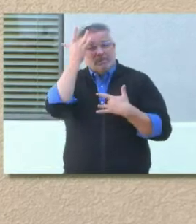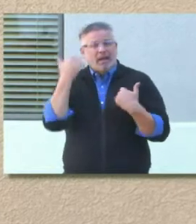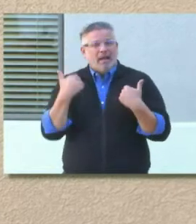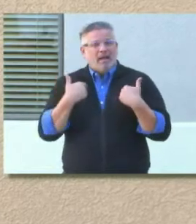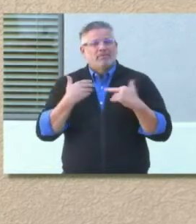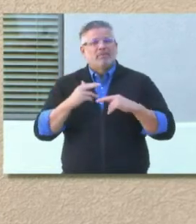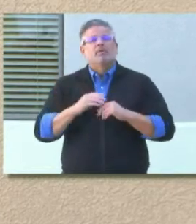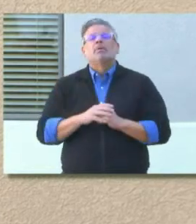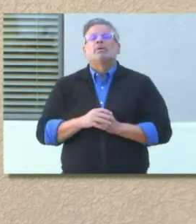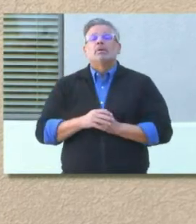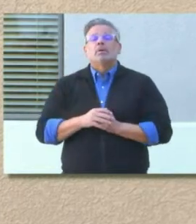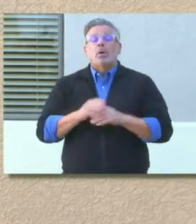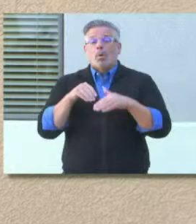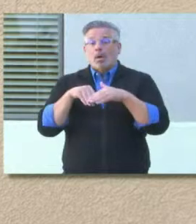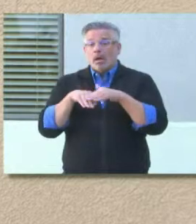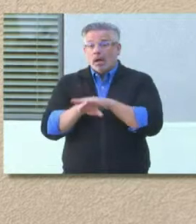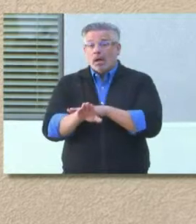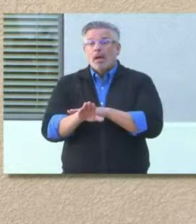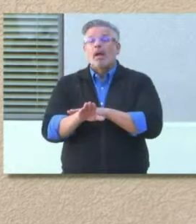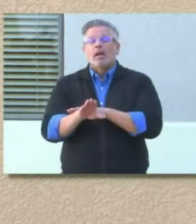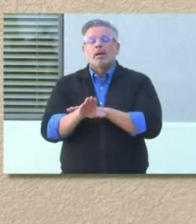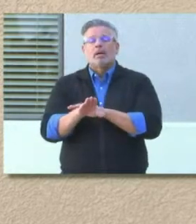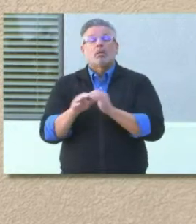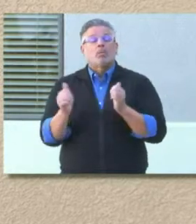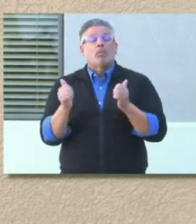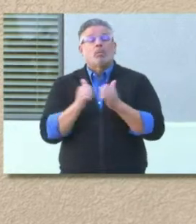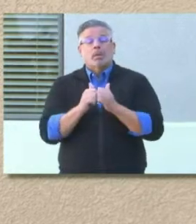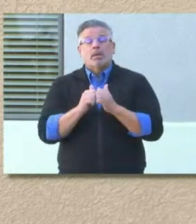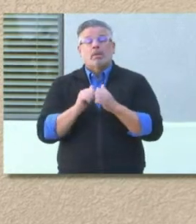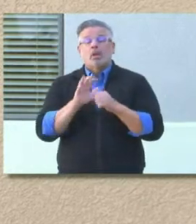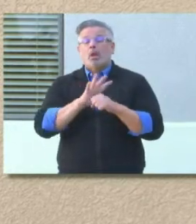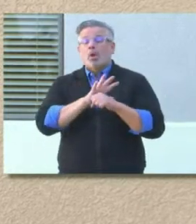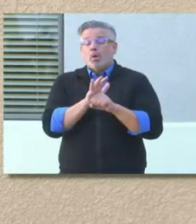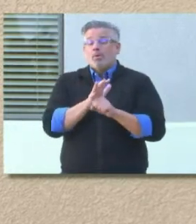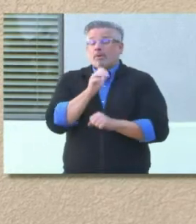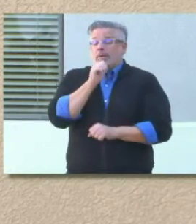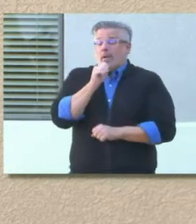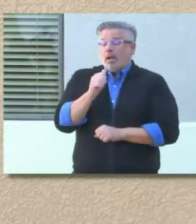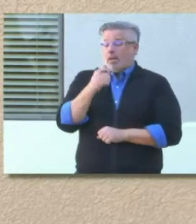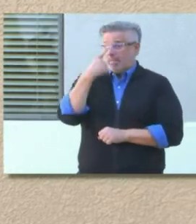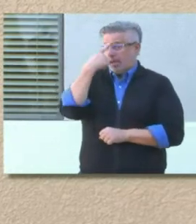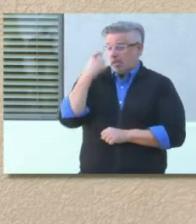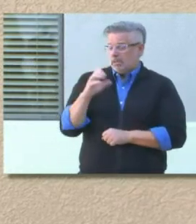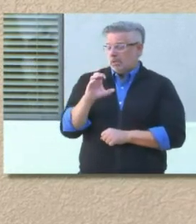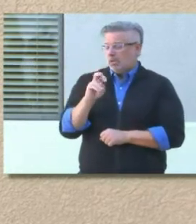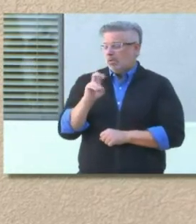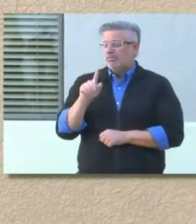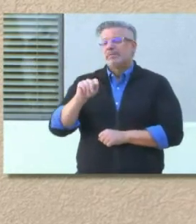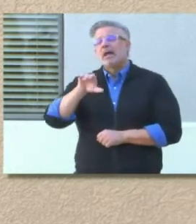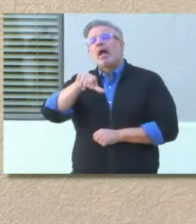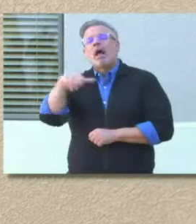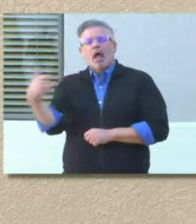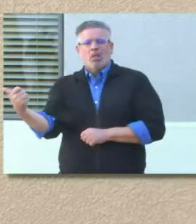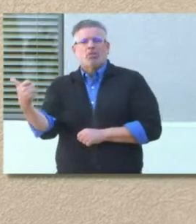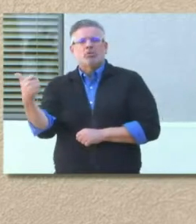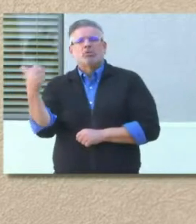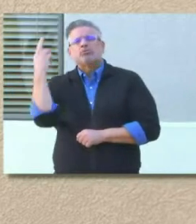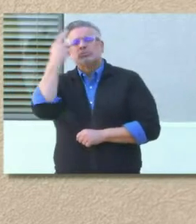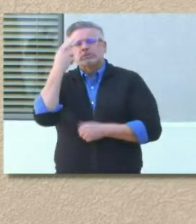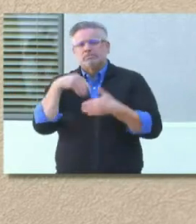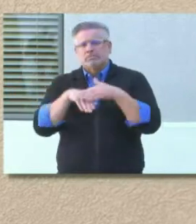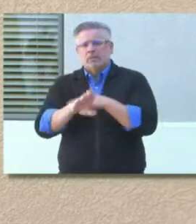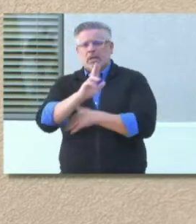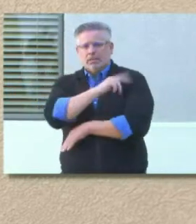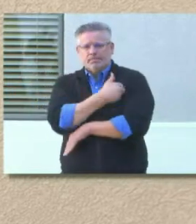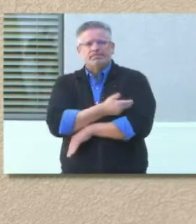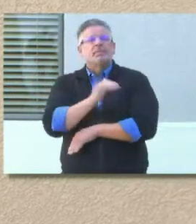were admitted because they were admitted with COVID, not because of COVID. So they were admitted for some other condition. So this has